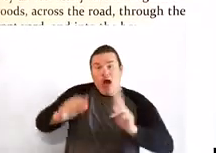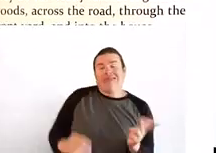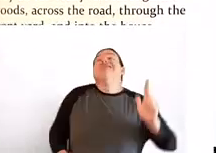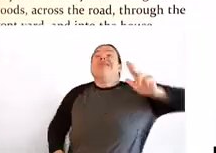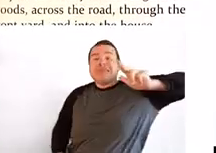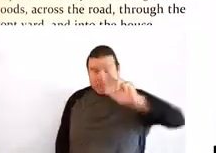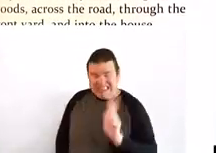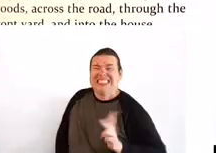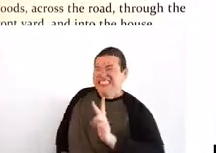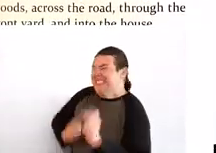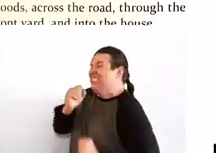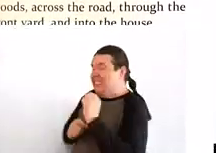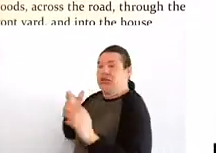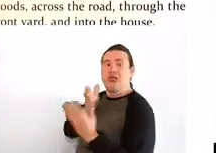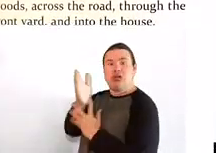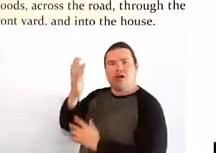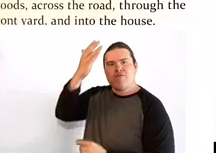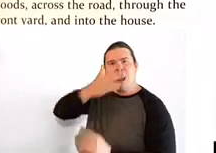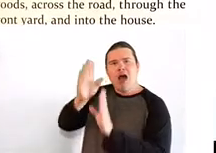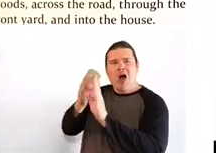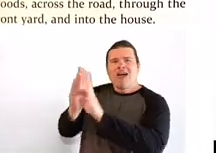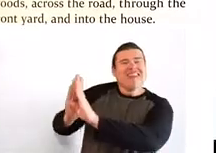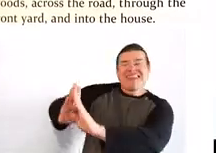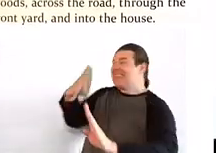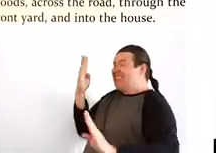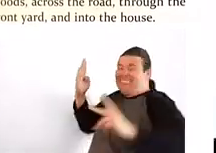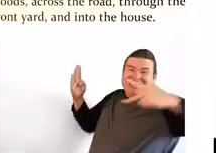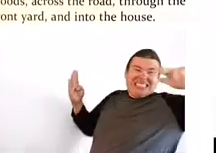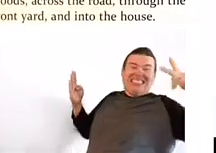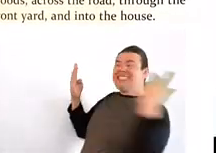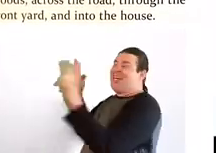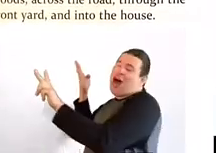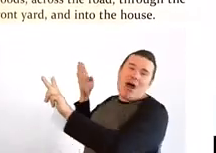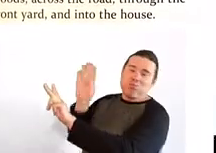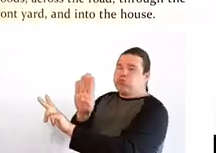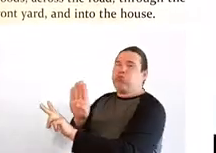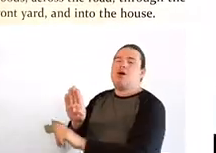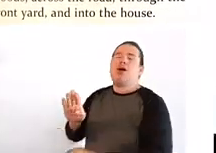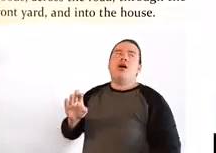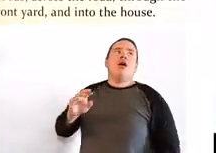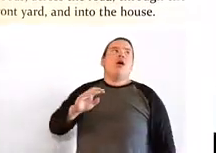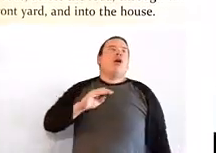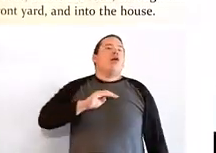the front yard, and into the house.